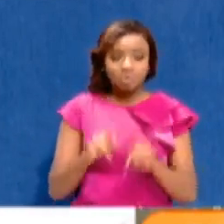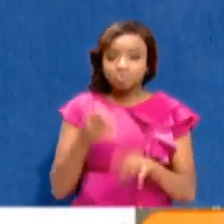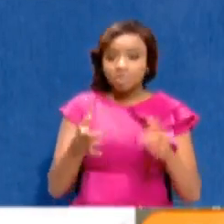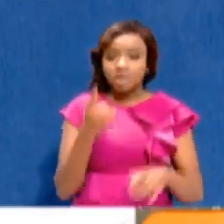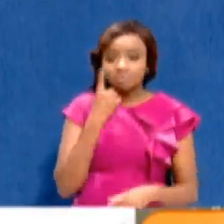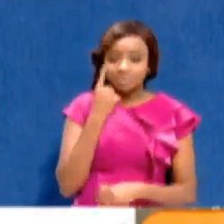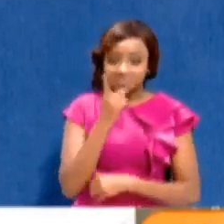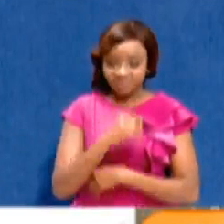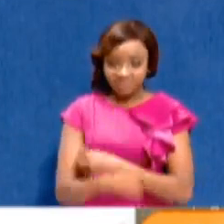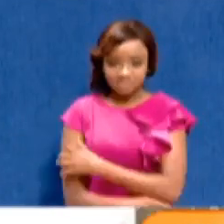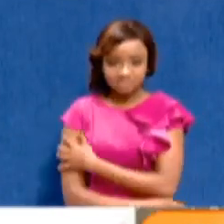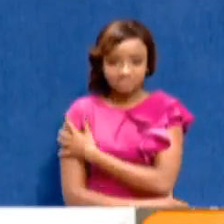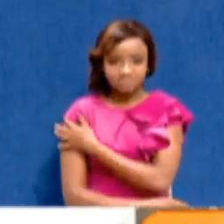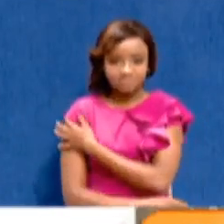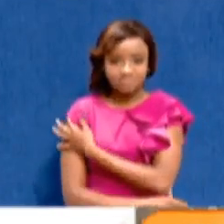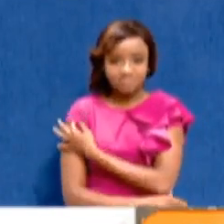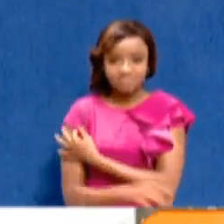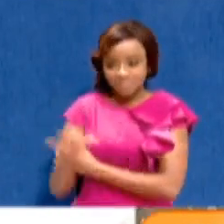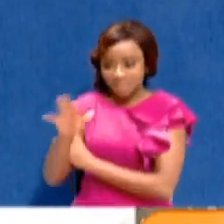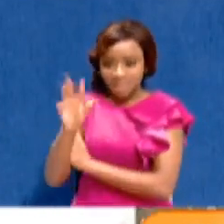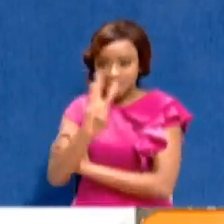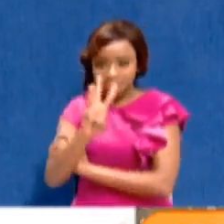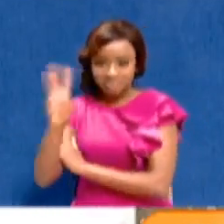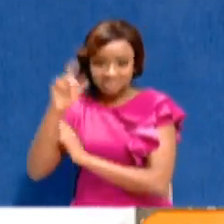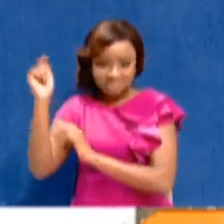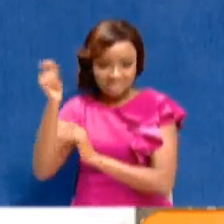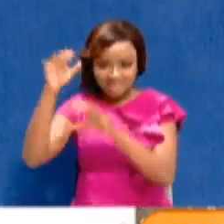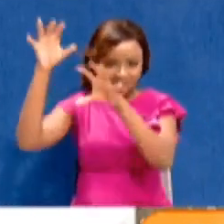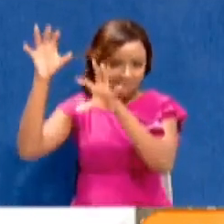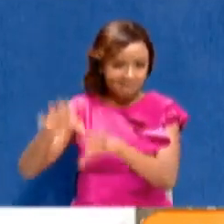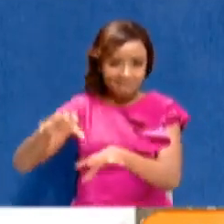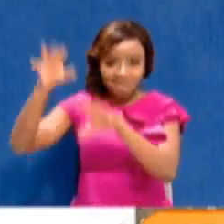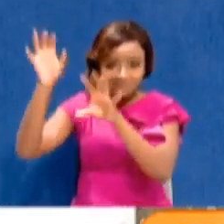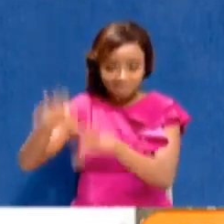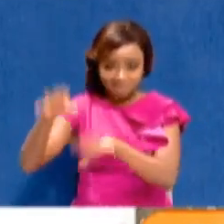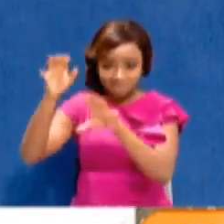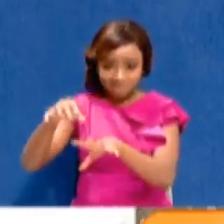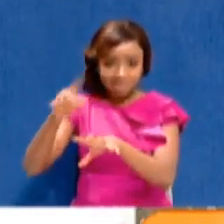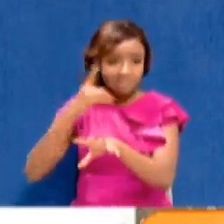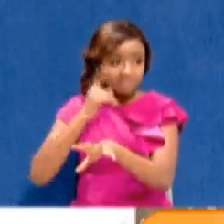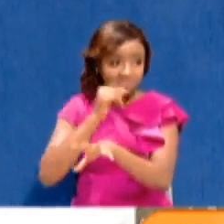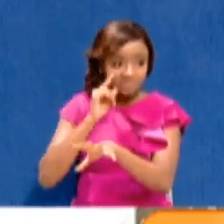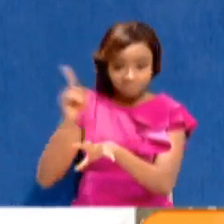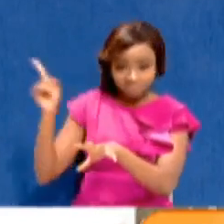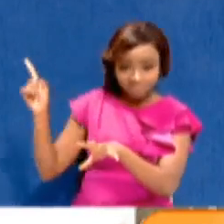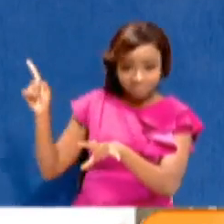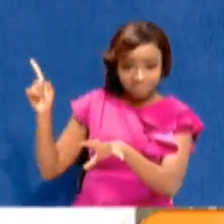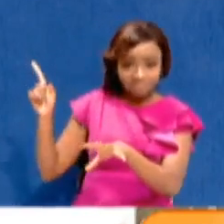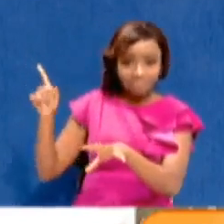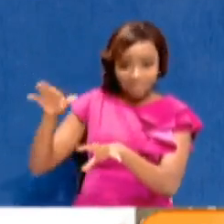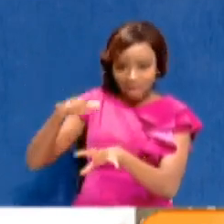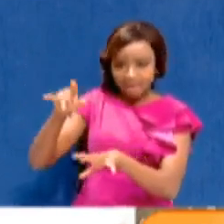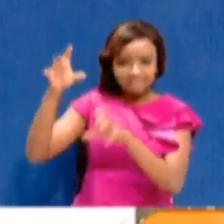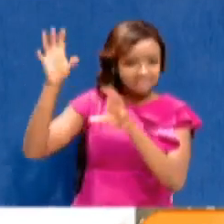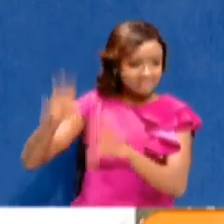seen quite a bit of heavy rainfall in Western Kenya, in those Western Kenya counties, that's these ones over here. The rains that are